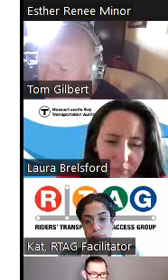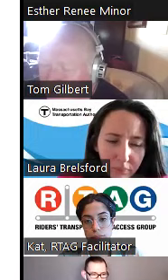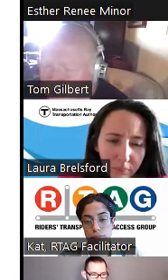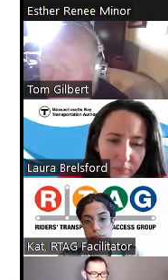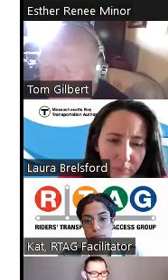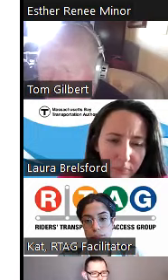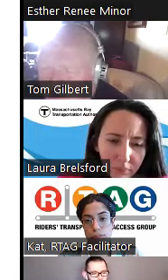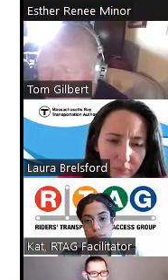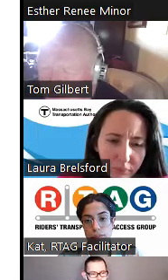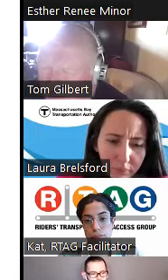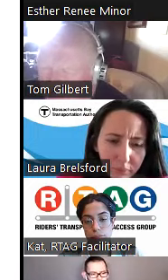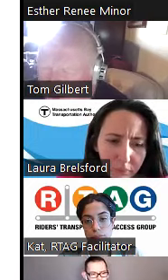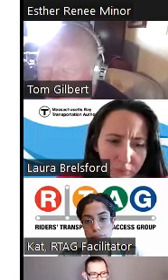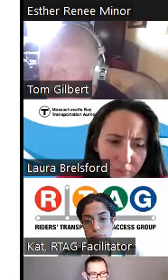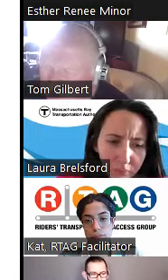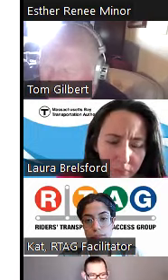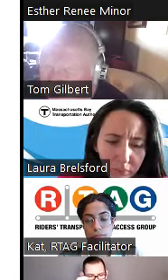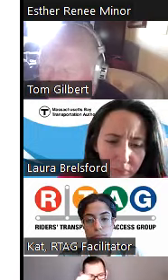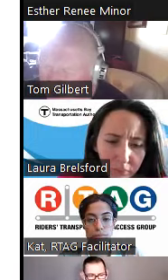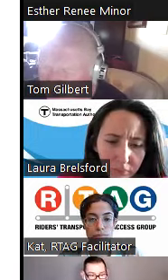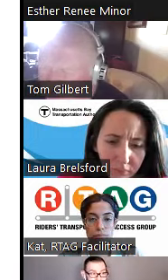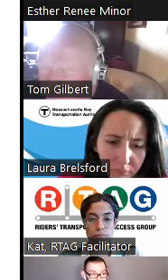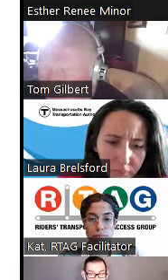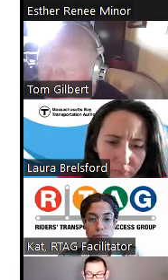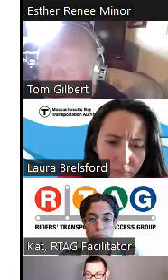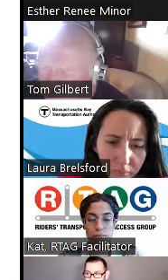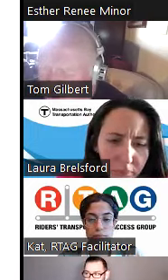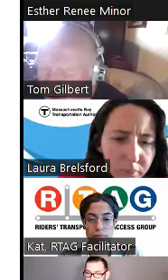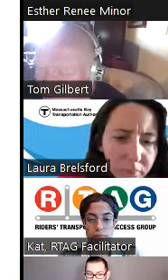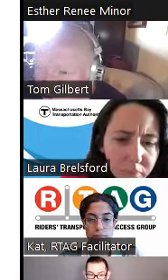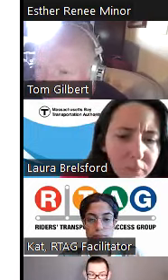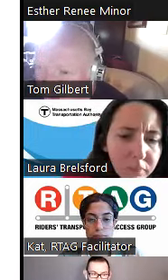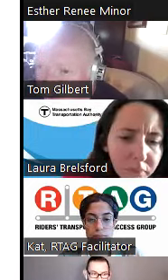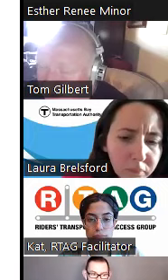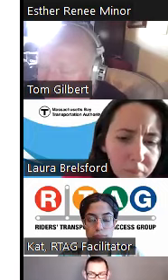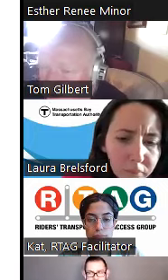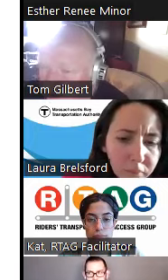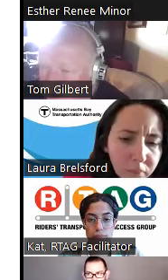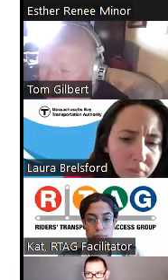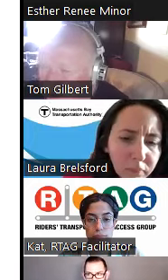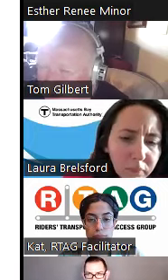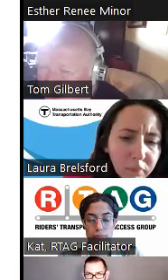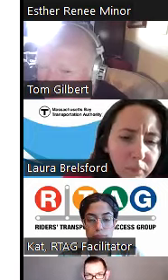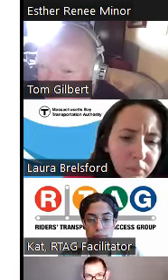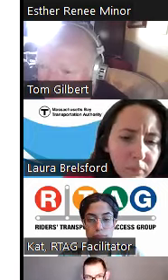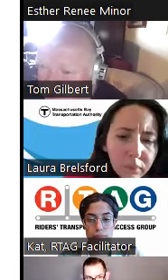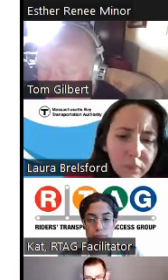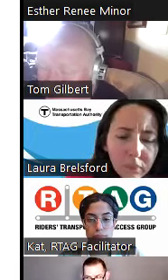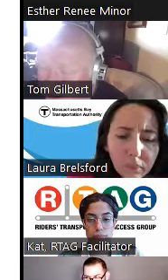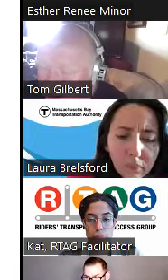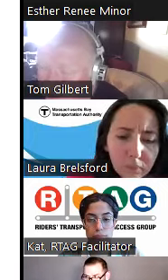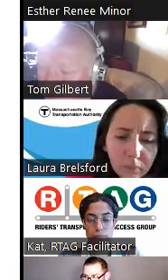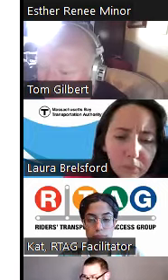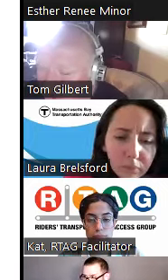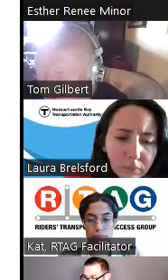information. If it could say it more often. It's only saying it every 6 minutes, and you have to like wait, and there's nobody around. And you have to ask people for